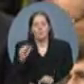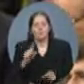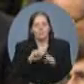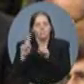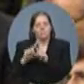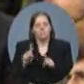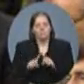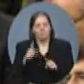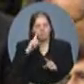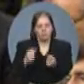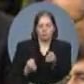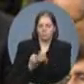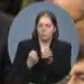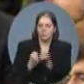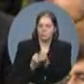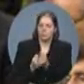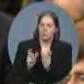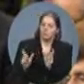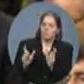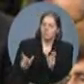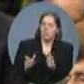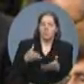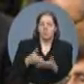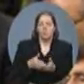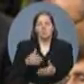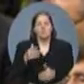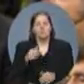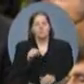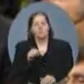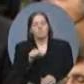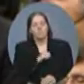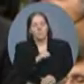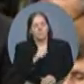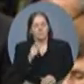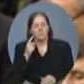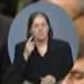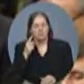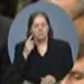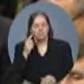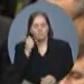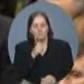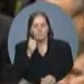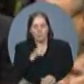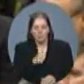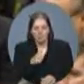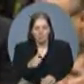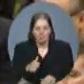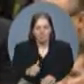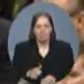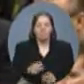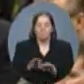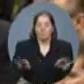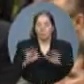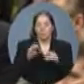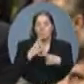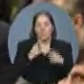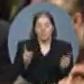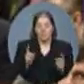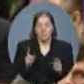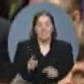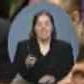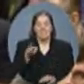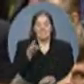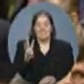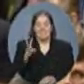The announcement is particularly important as we mark the 16 days of activism against gender violence, including Canada's Day of Remembrance,